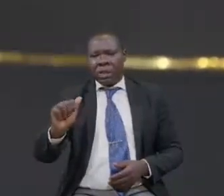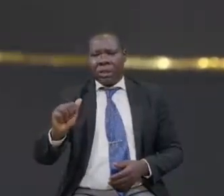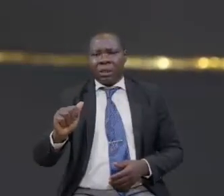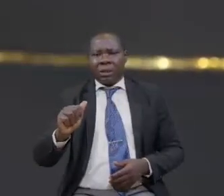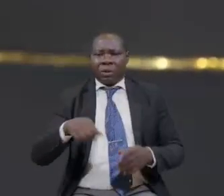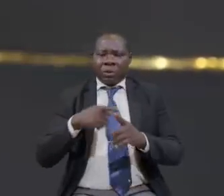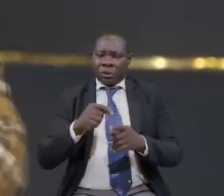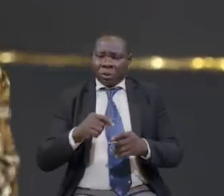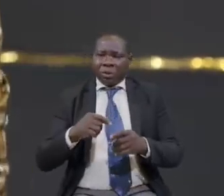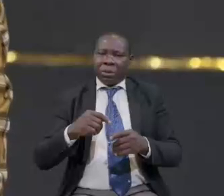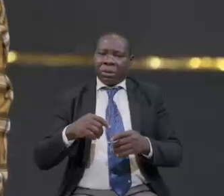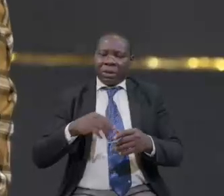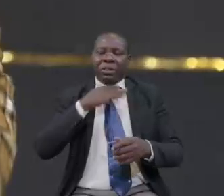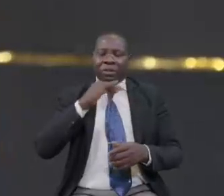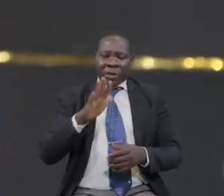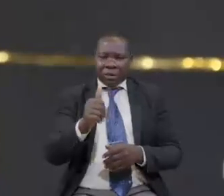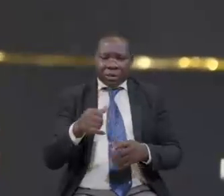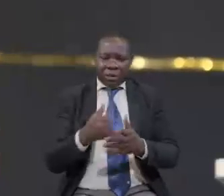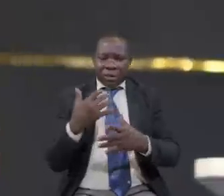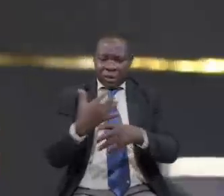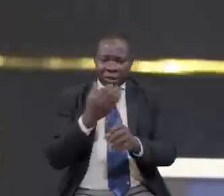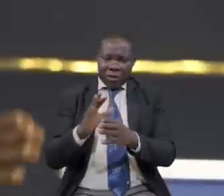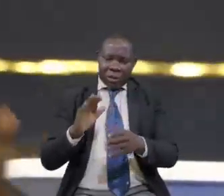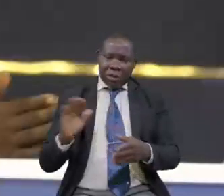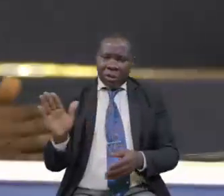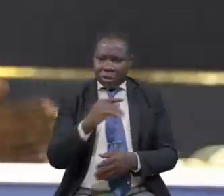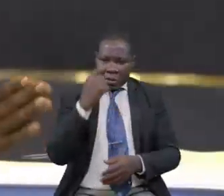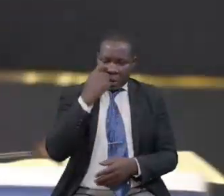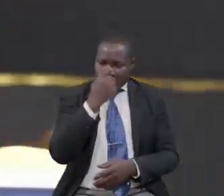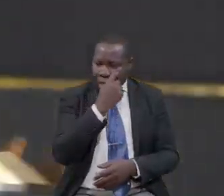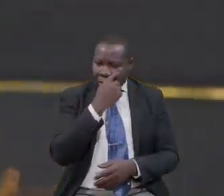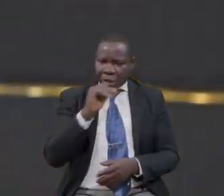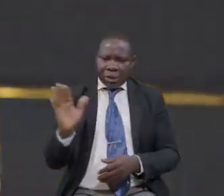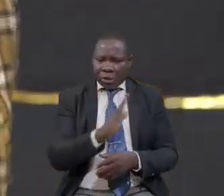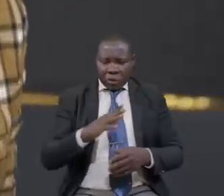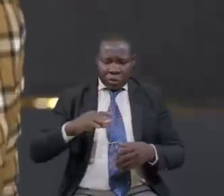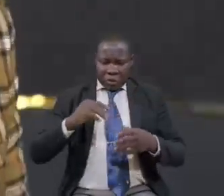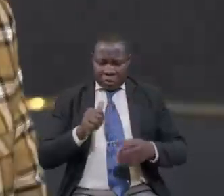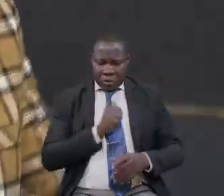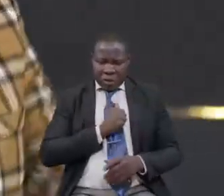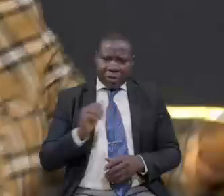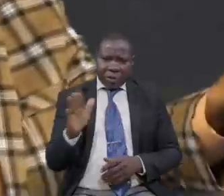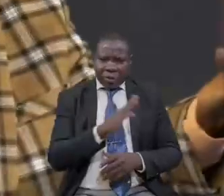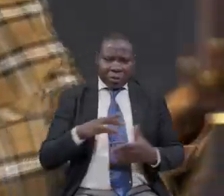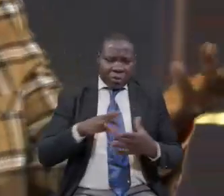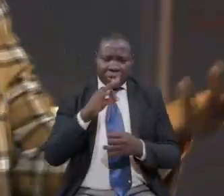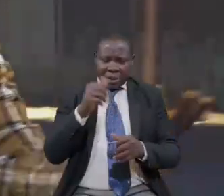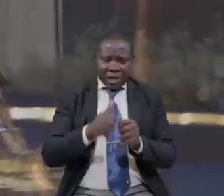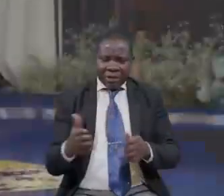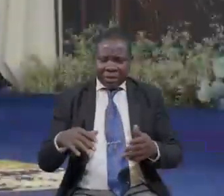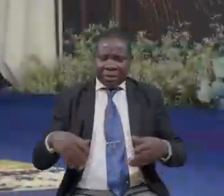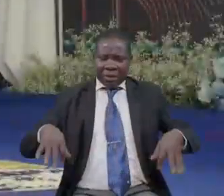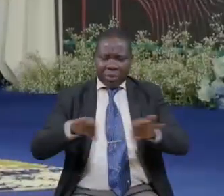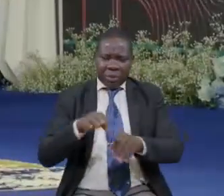your sense, take away the spirit, take away everything valuable in your life. But you come to